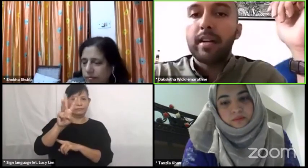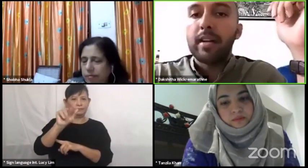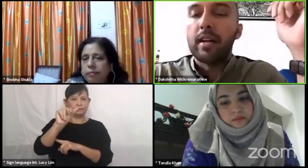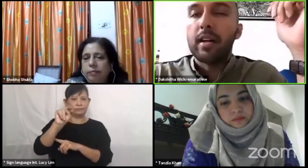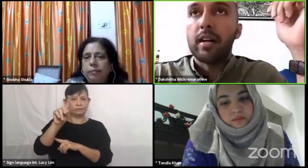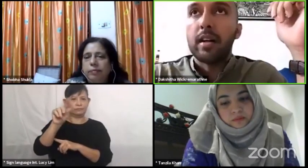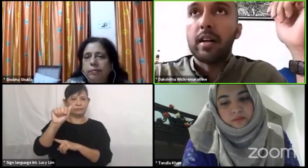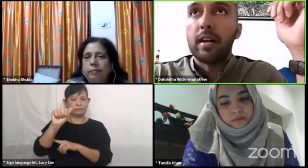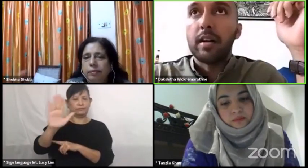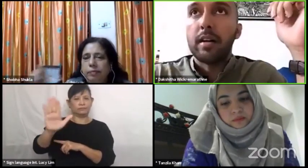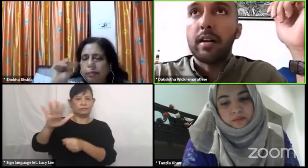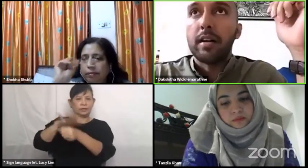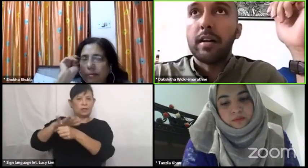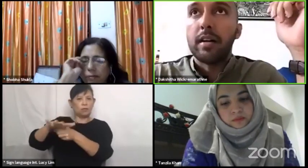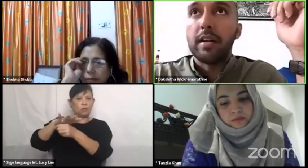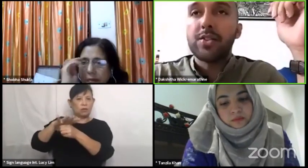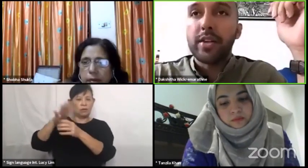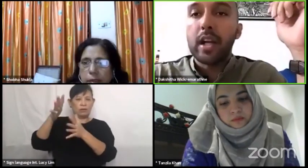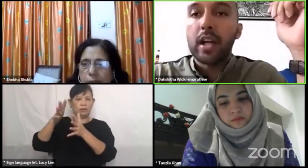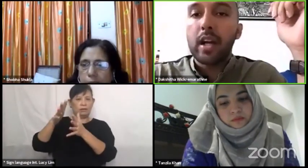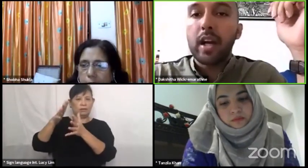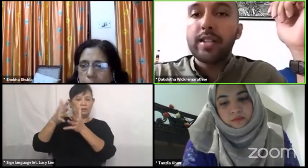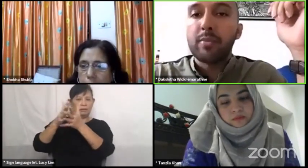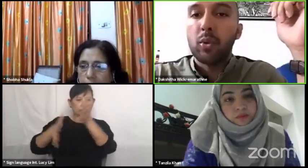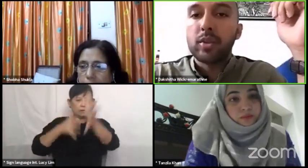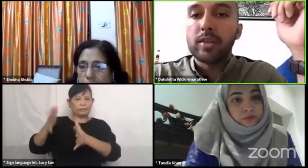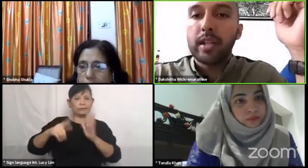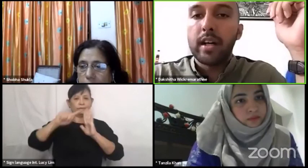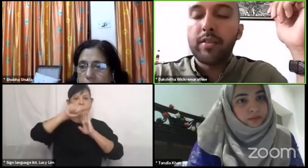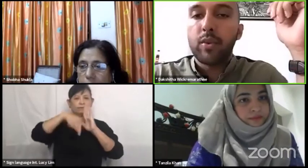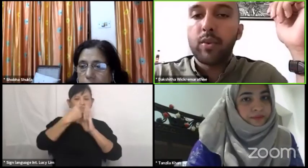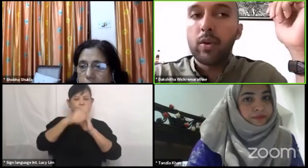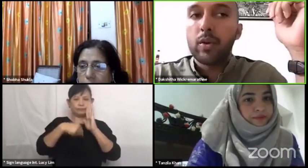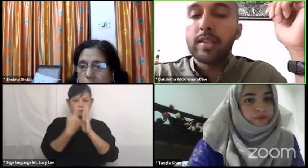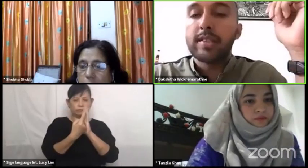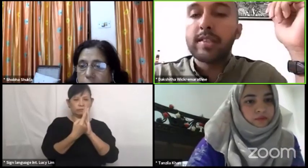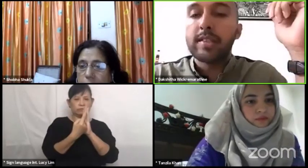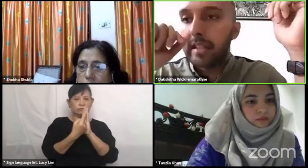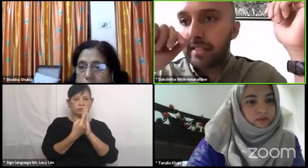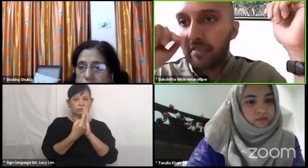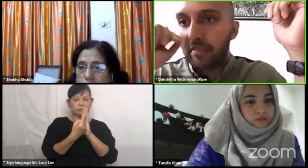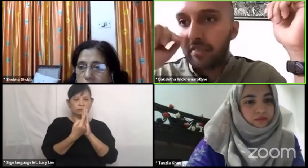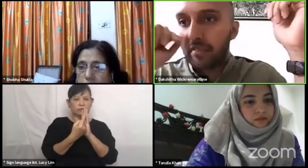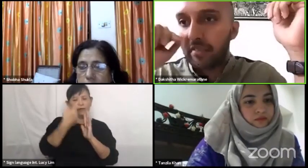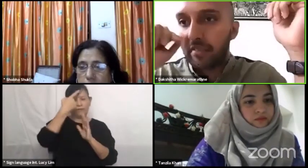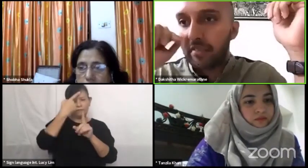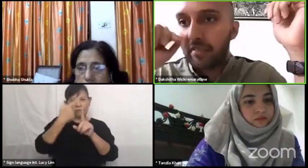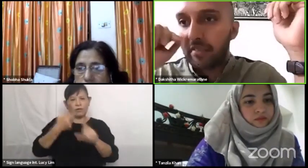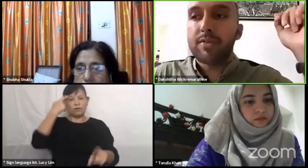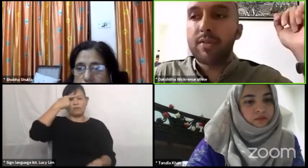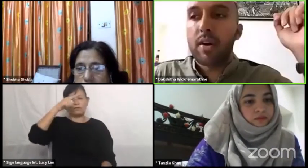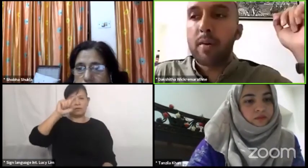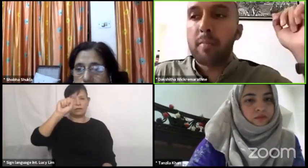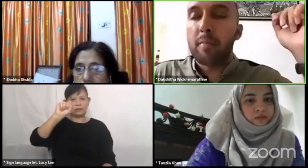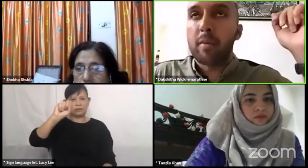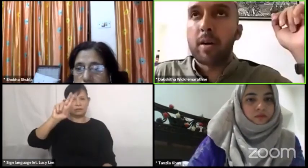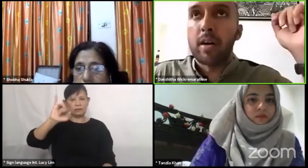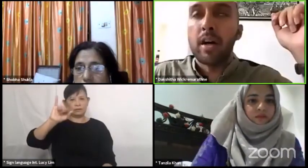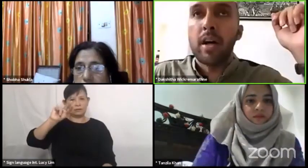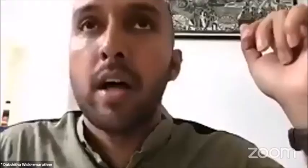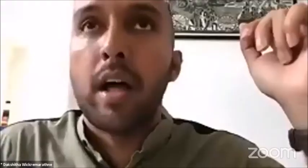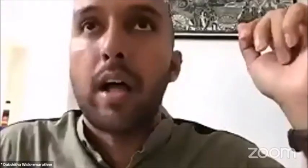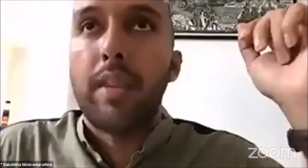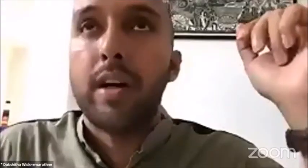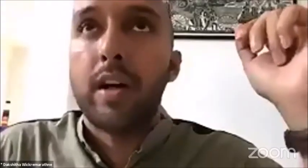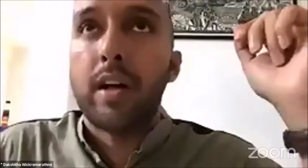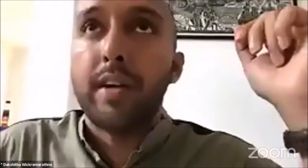but in Sri Lanka, it's mostly done for the Sinhalese language. We are working with language experts